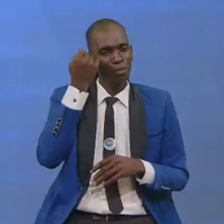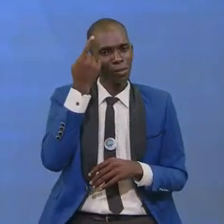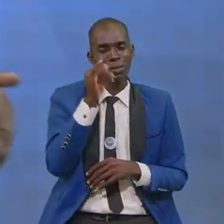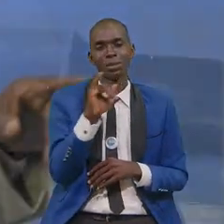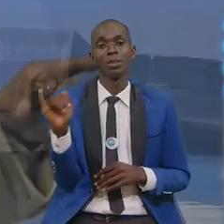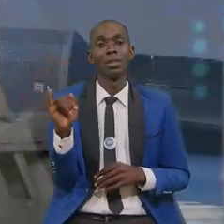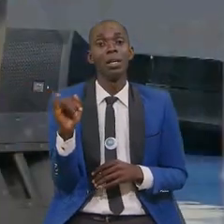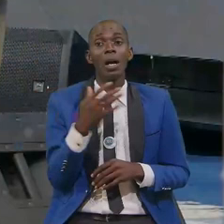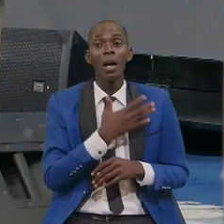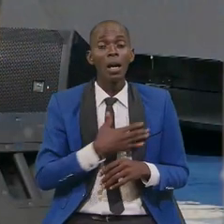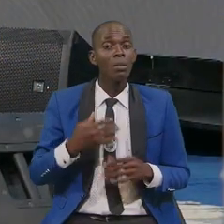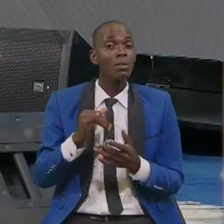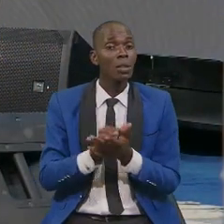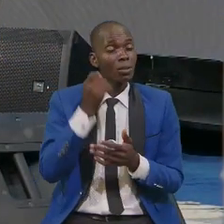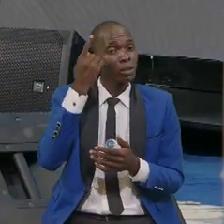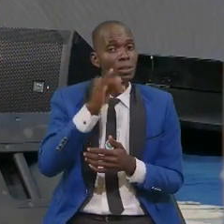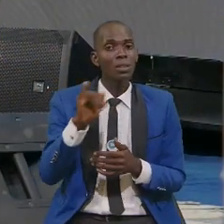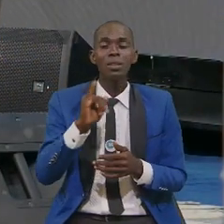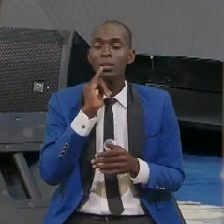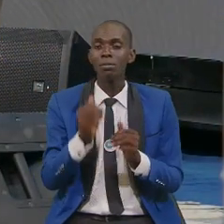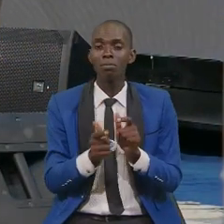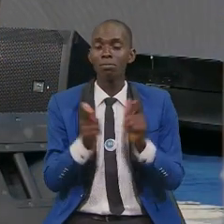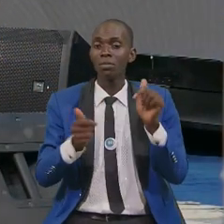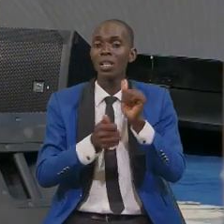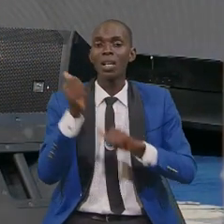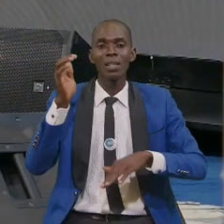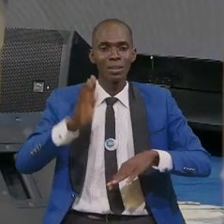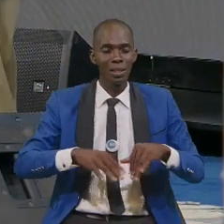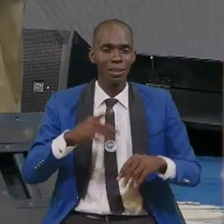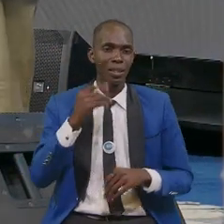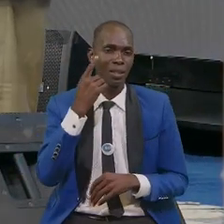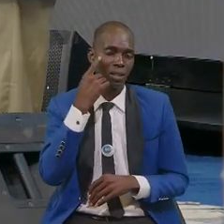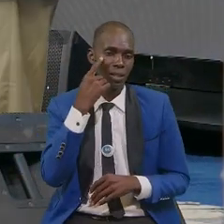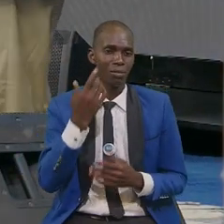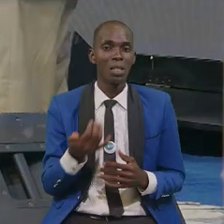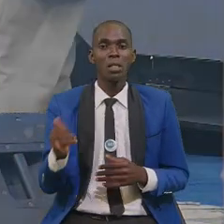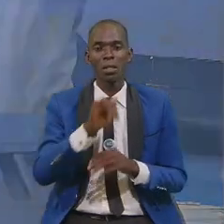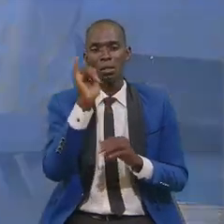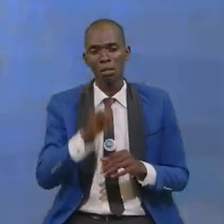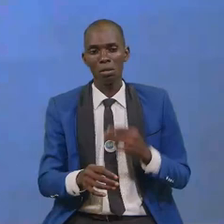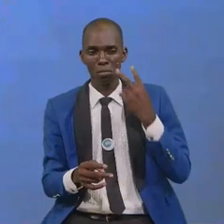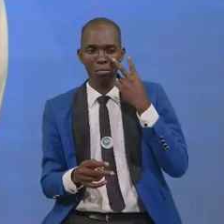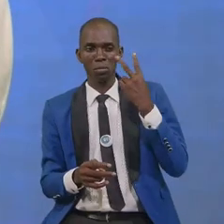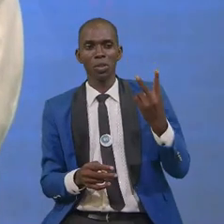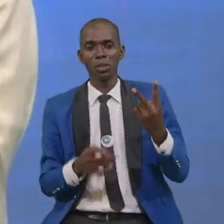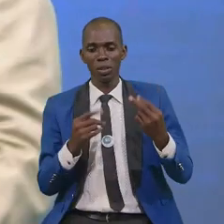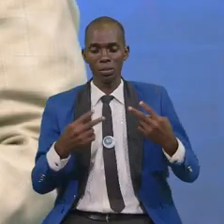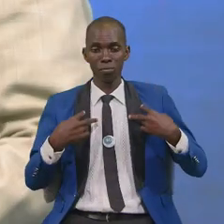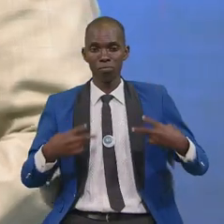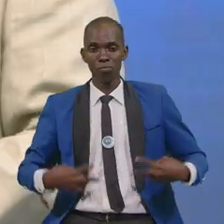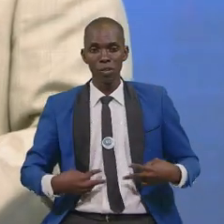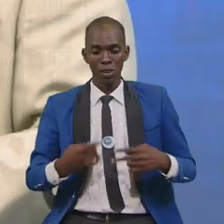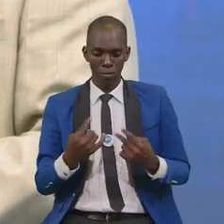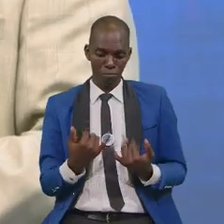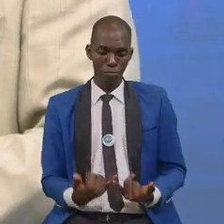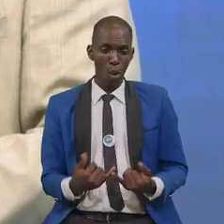perception is greater than the sight. They can see the physical, the present, but